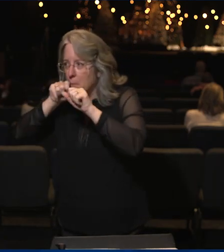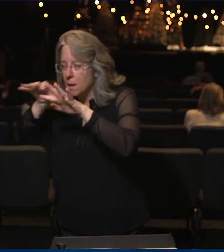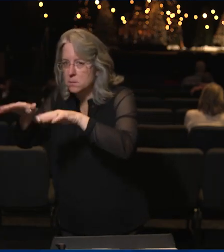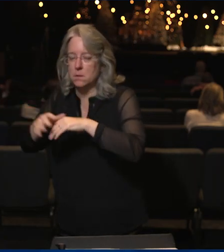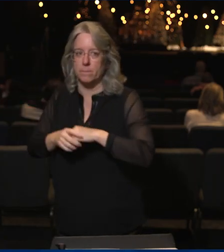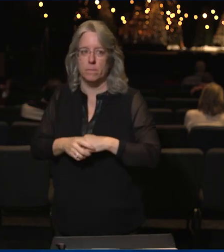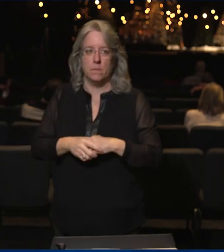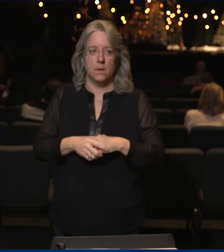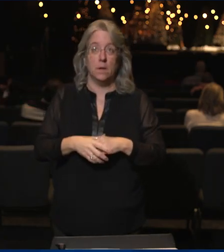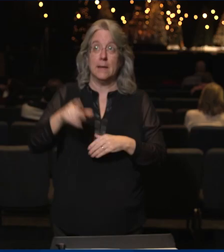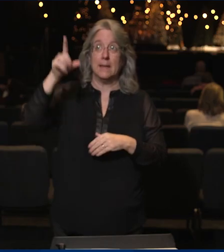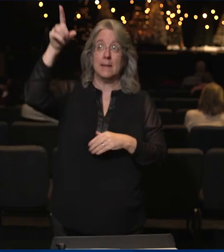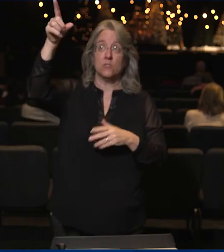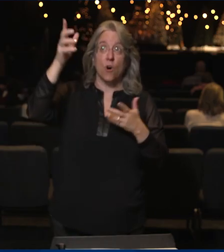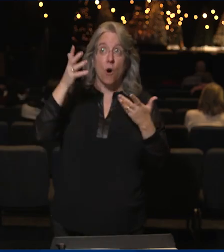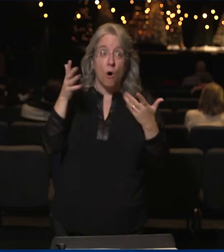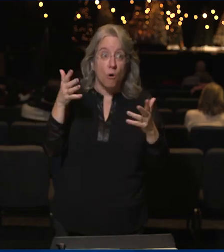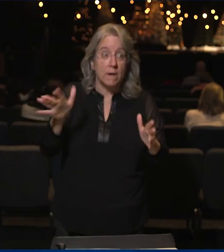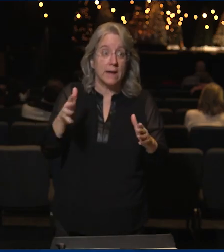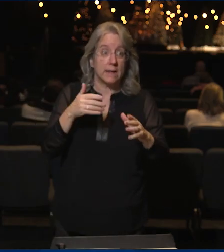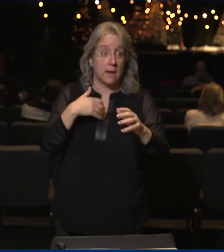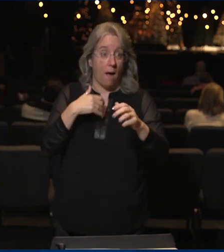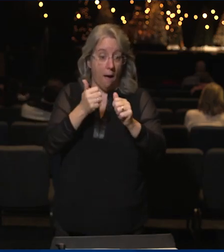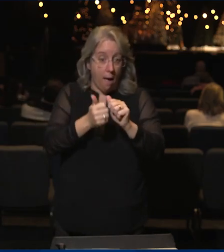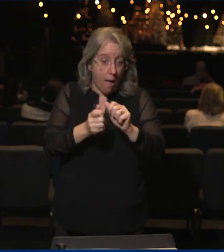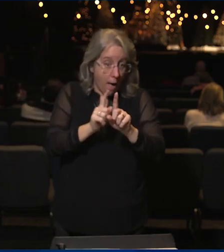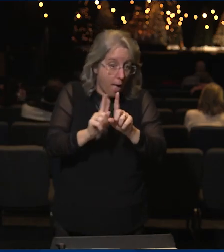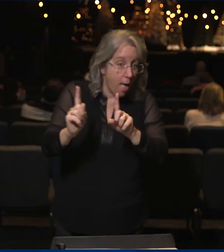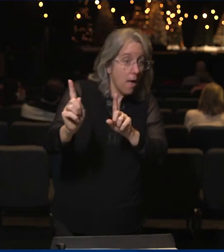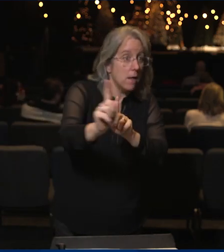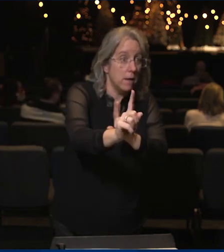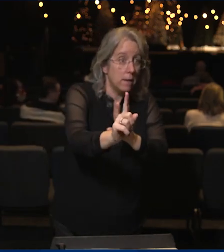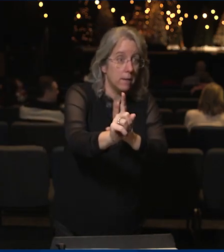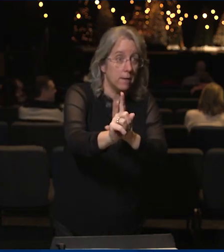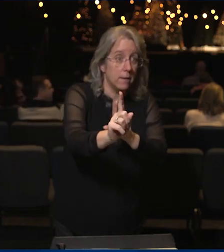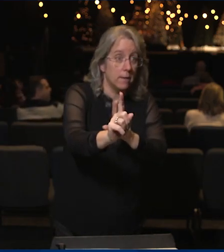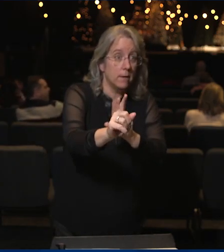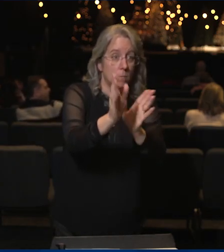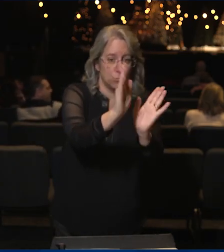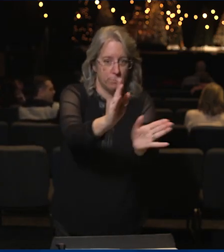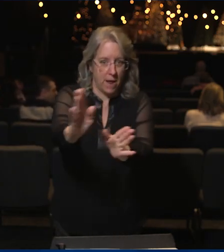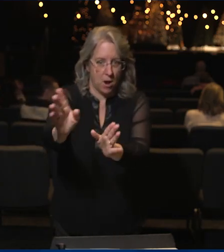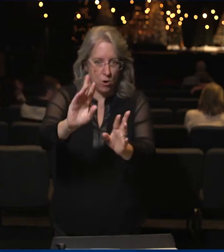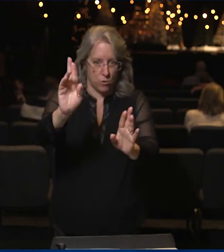He's gone ahead of us to prepare a way, and he's behind